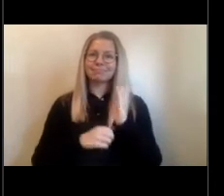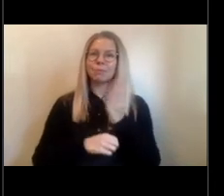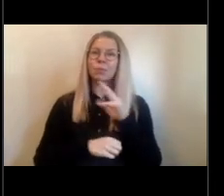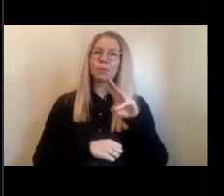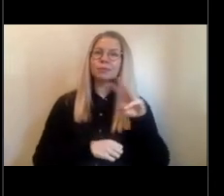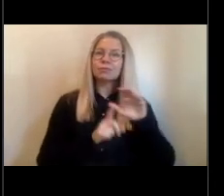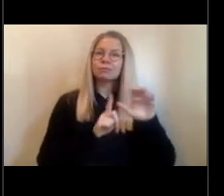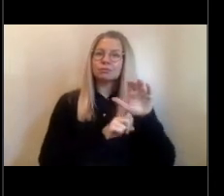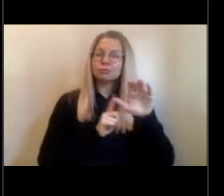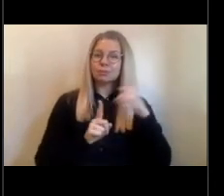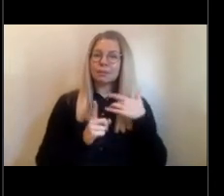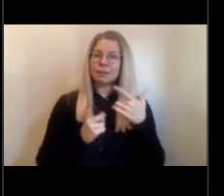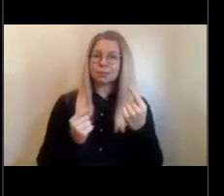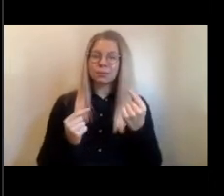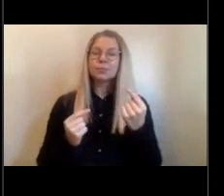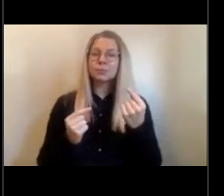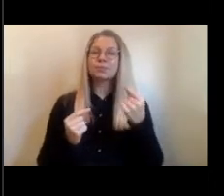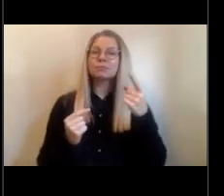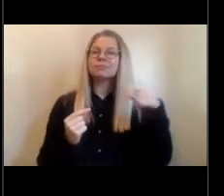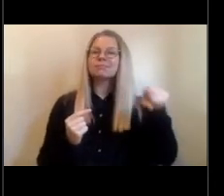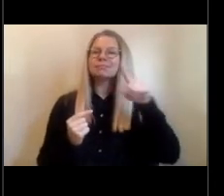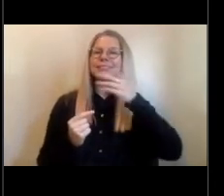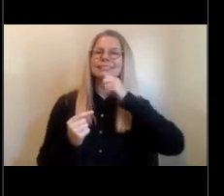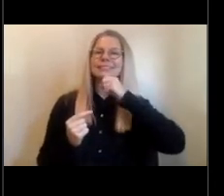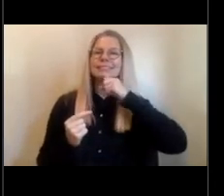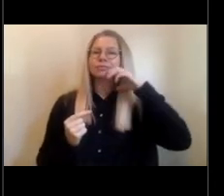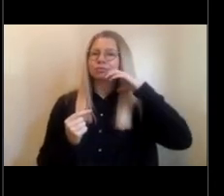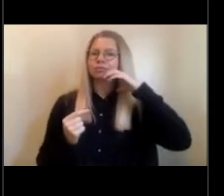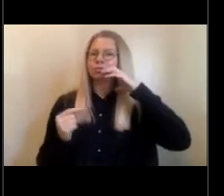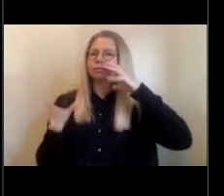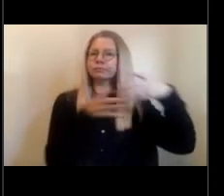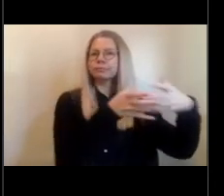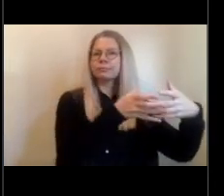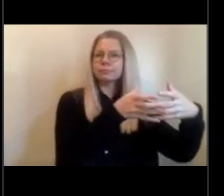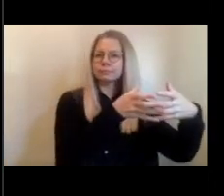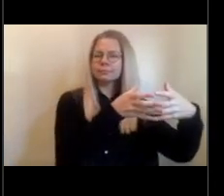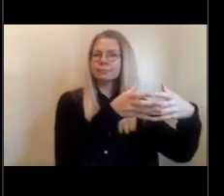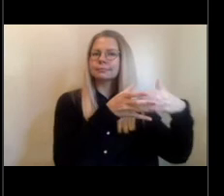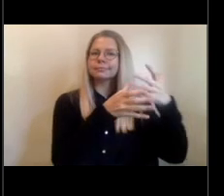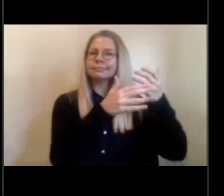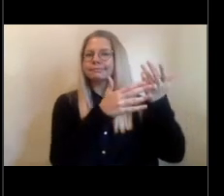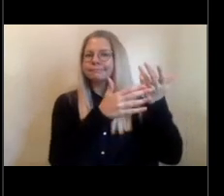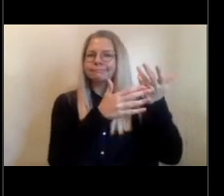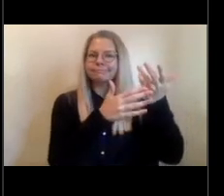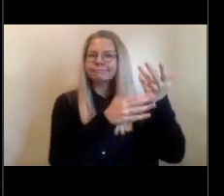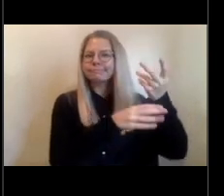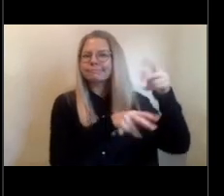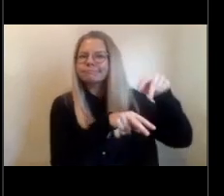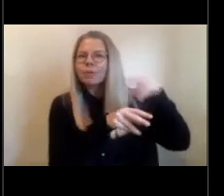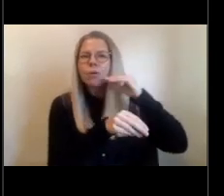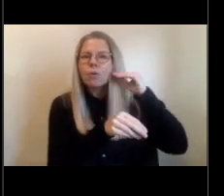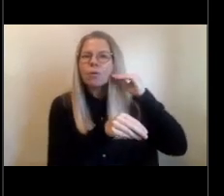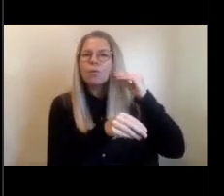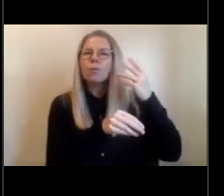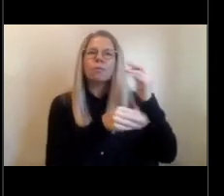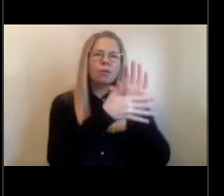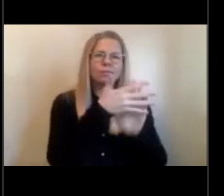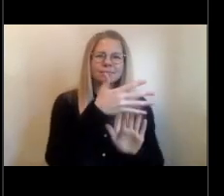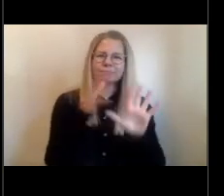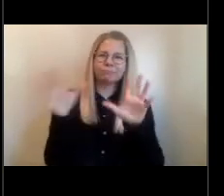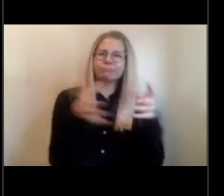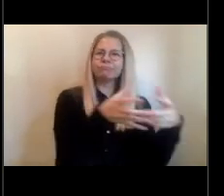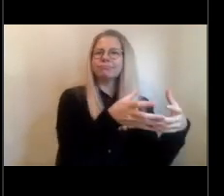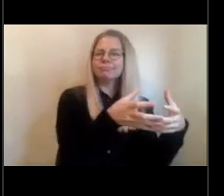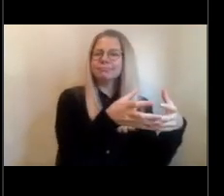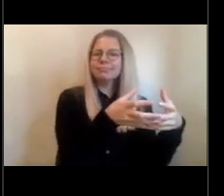we segregate our seniors to some extent. We institutionalize people. How do we maintain connection between people in the face of that? That's a